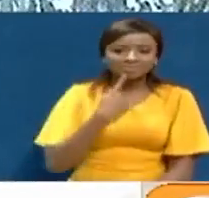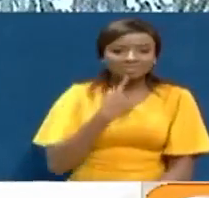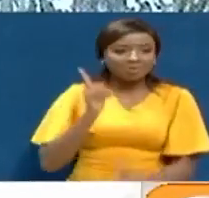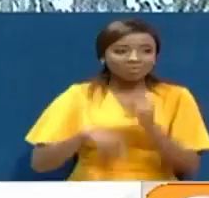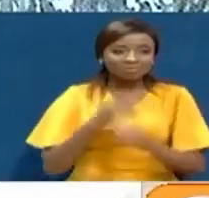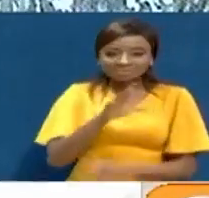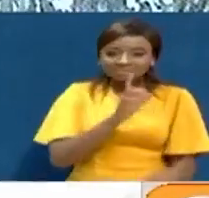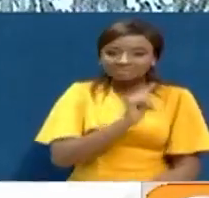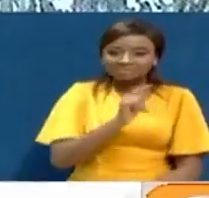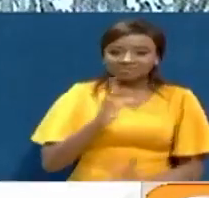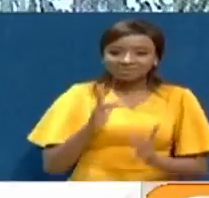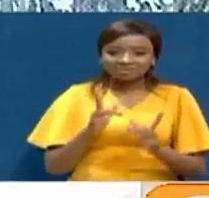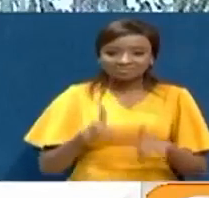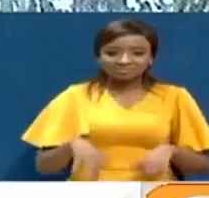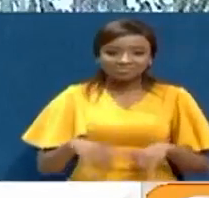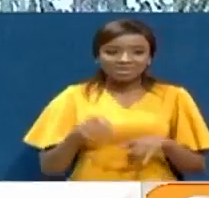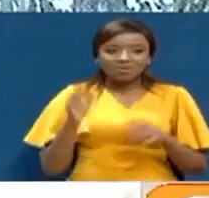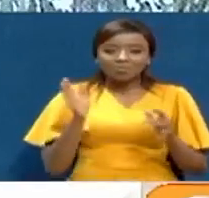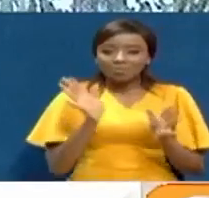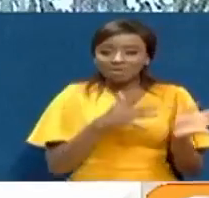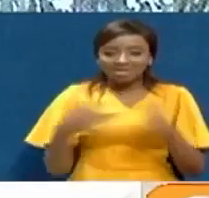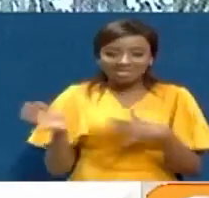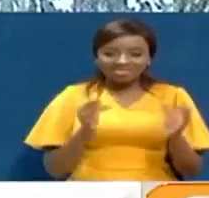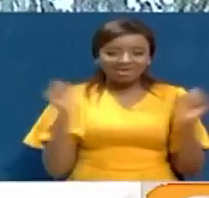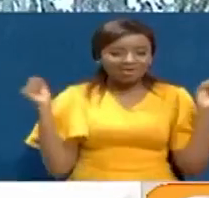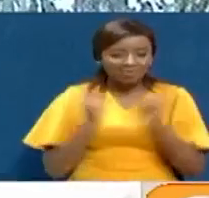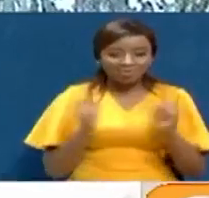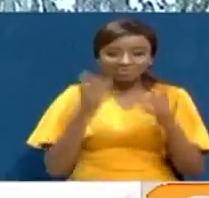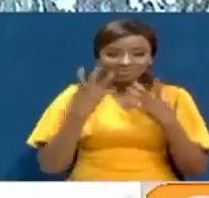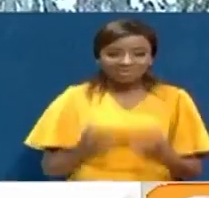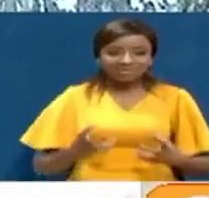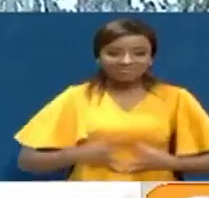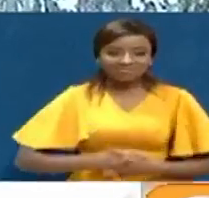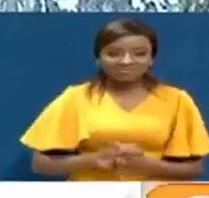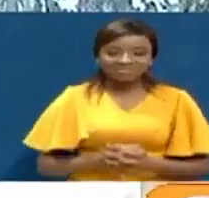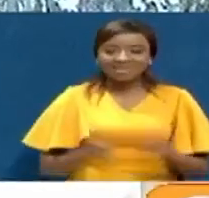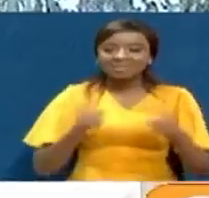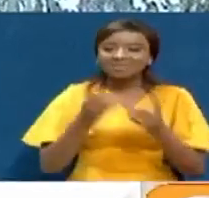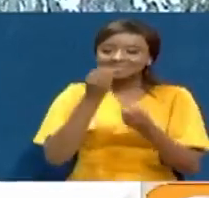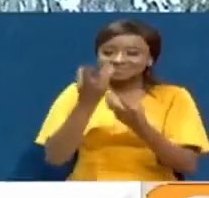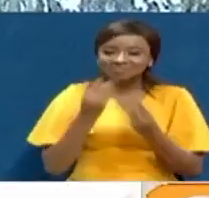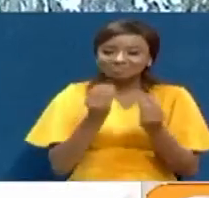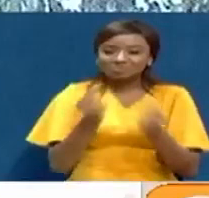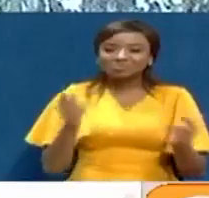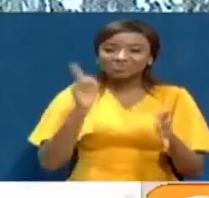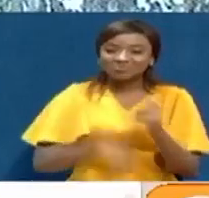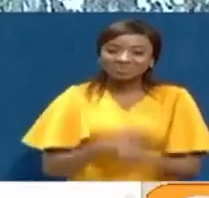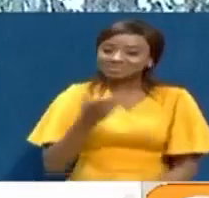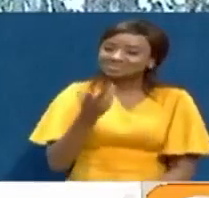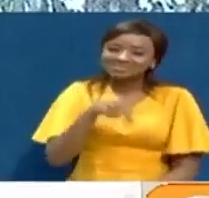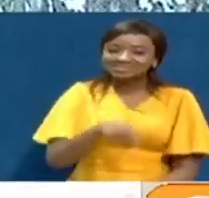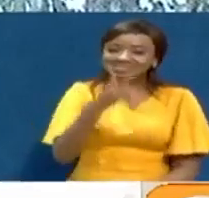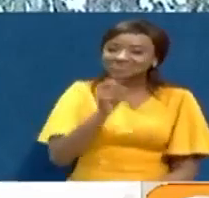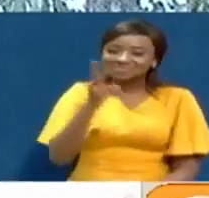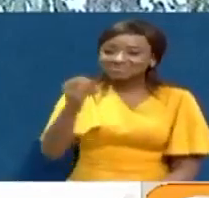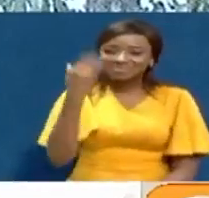Mbidi on live TV tells us that the weather is ice cold, but he won't tell us the remedy is NKT. In 2020, I take him a kasiriko. Well, nobody